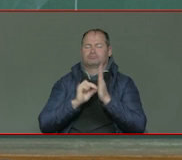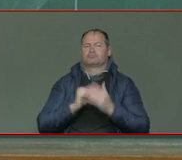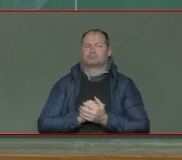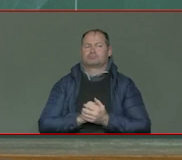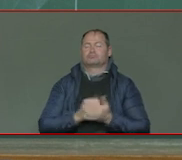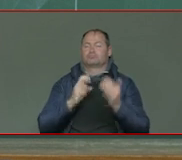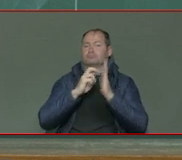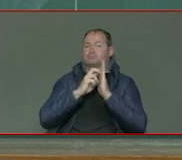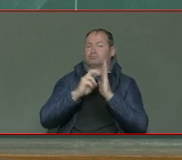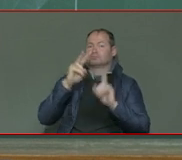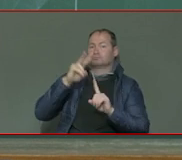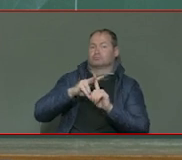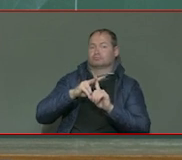apply?